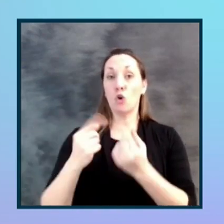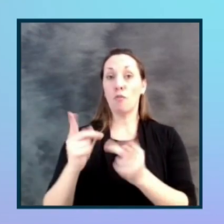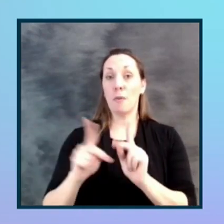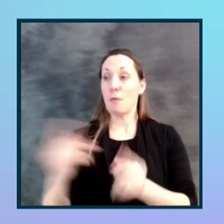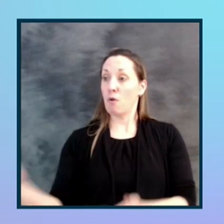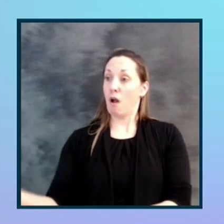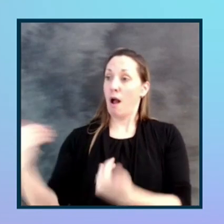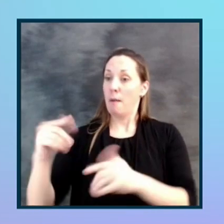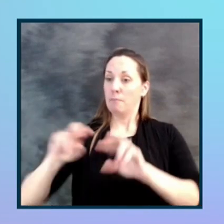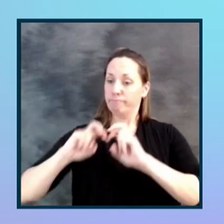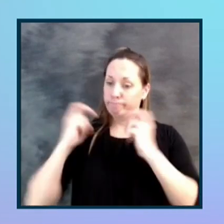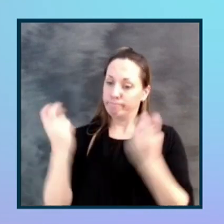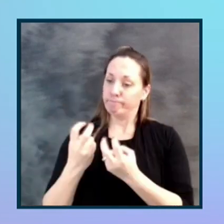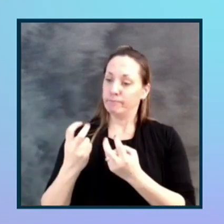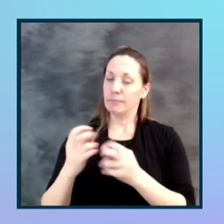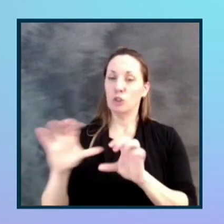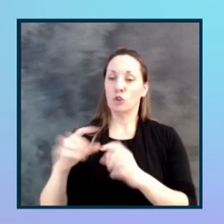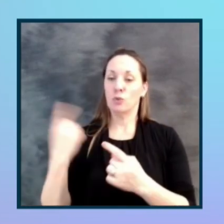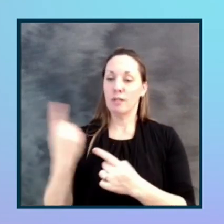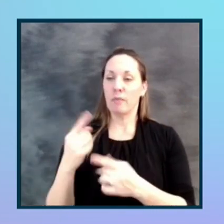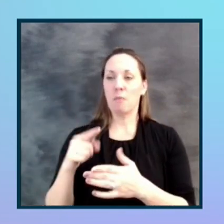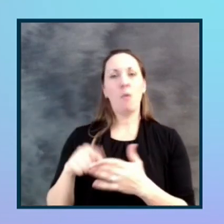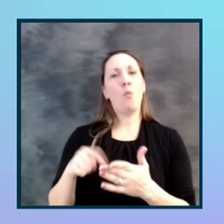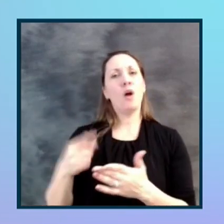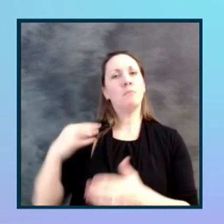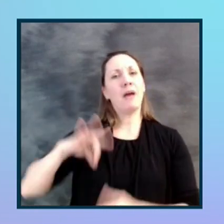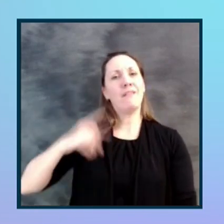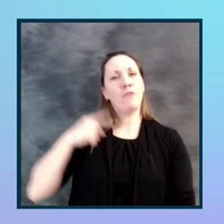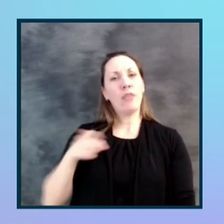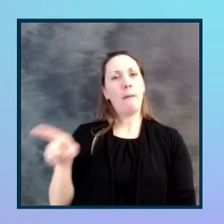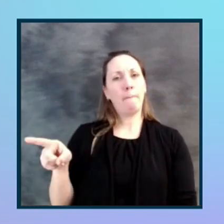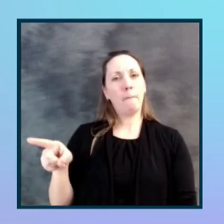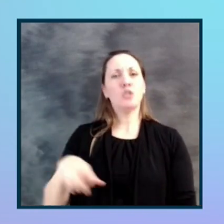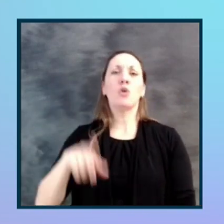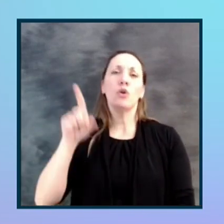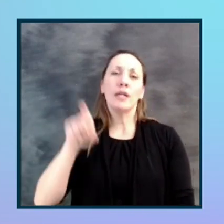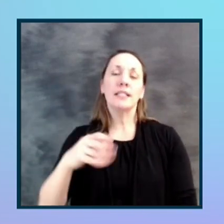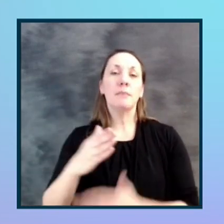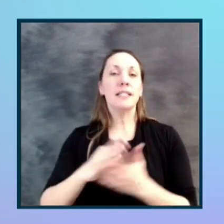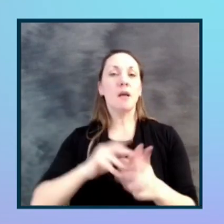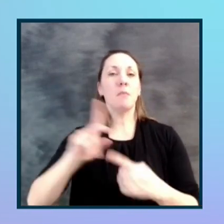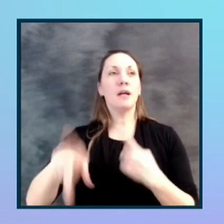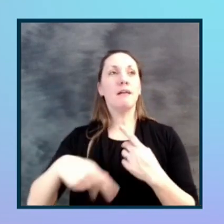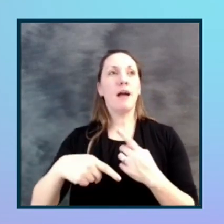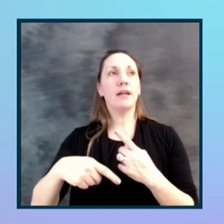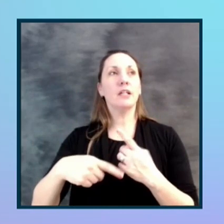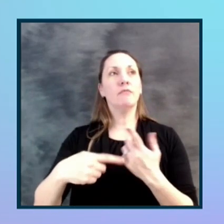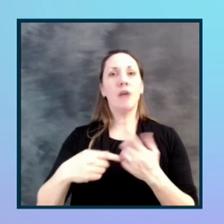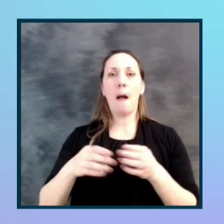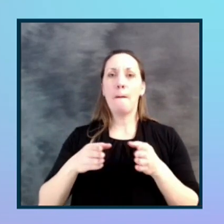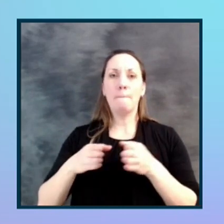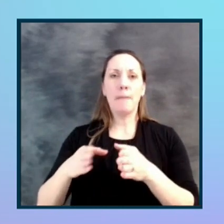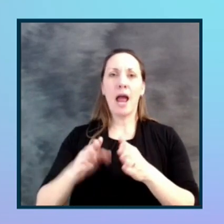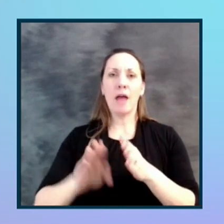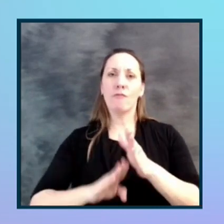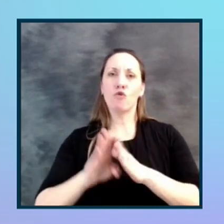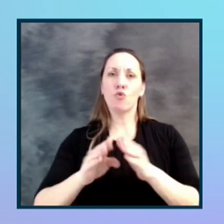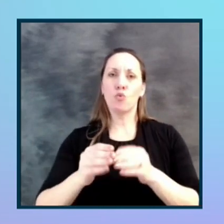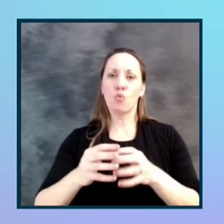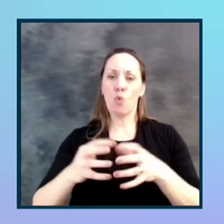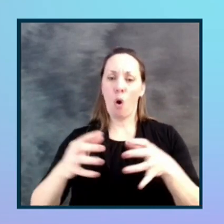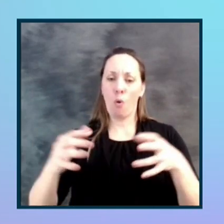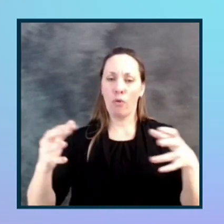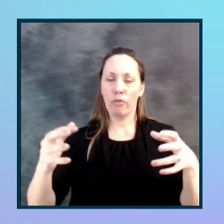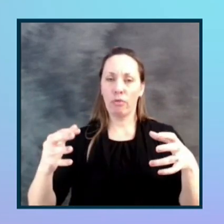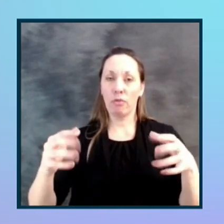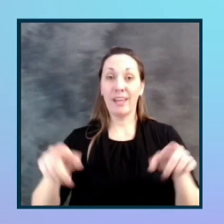is in it for them? So there needs to be some kind of a path of growth, even for these AX champions, to